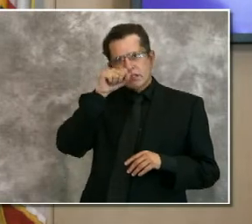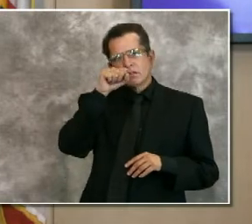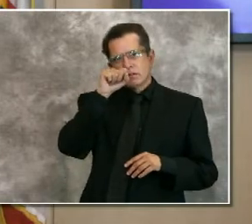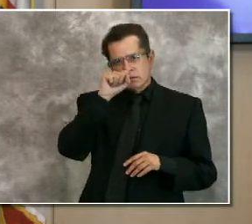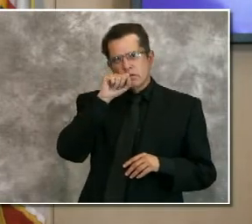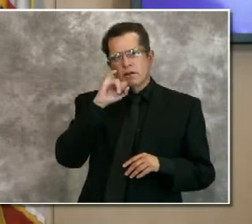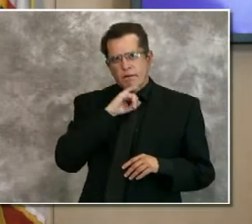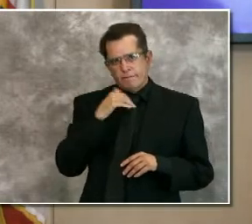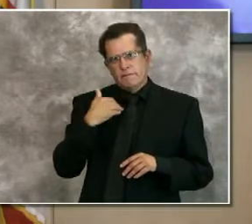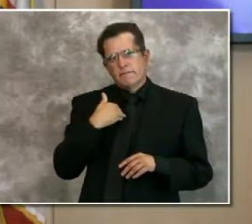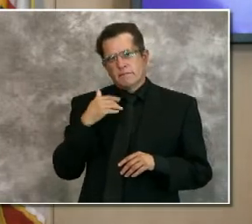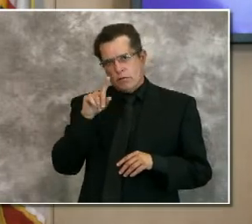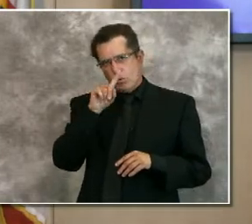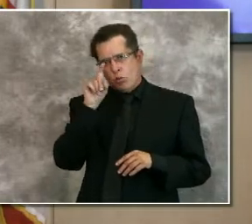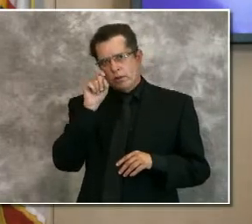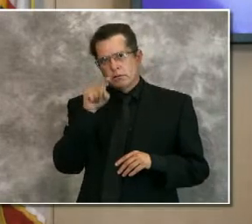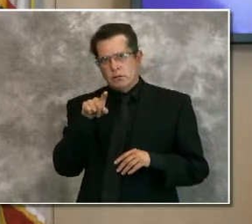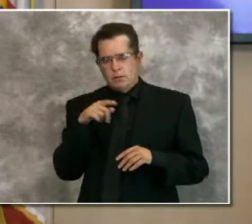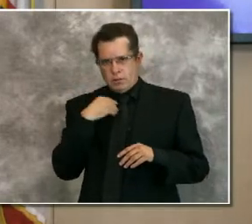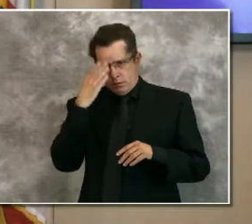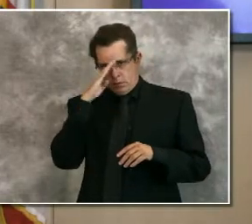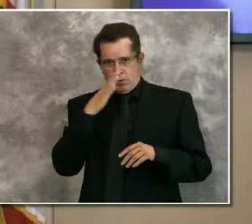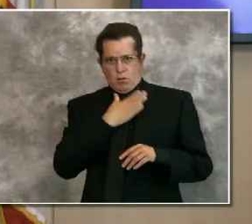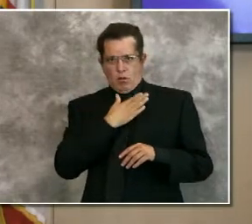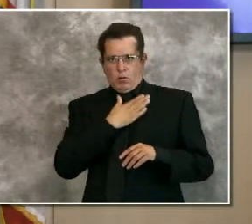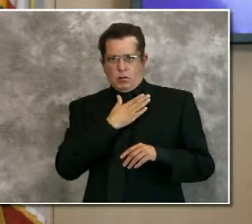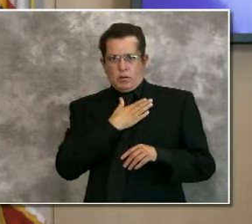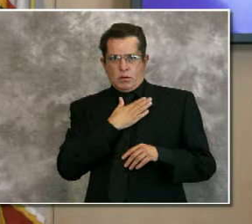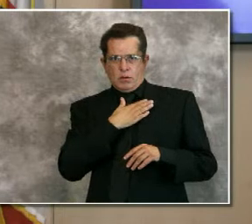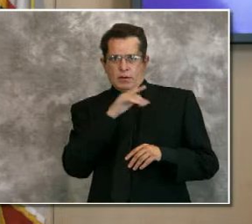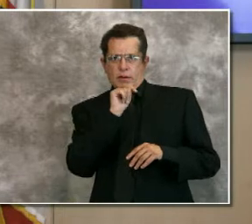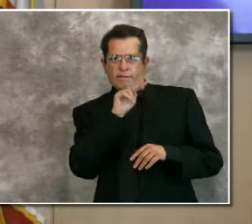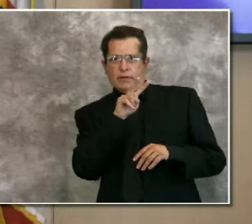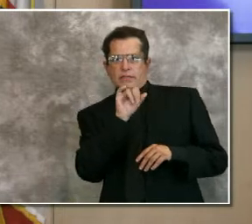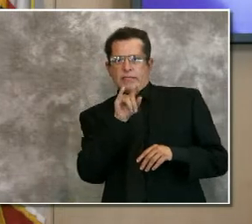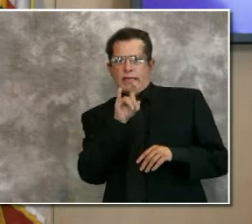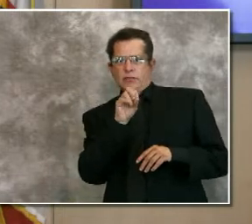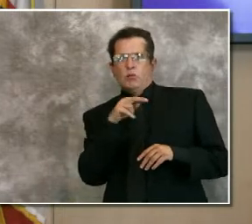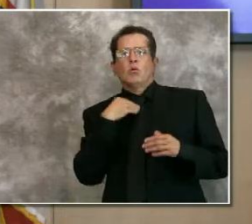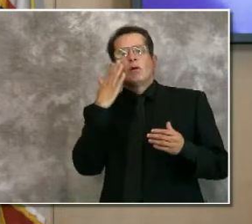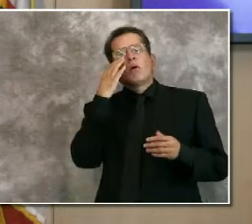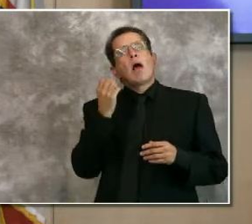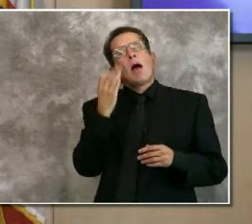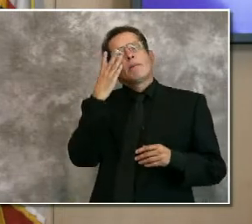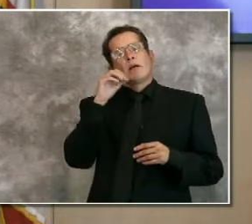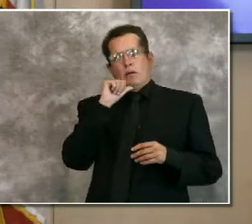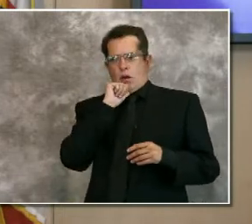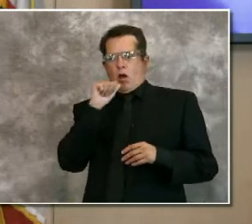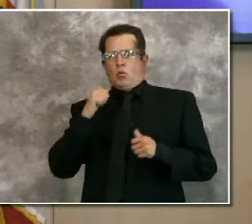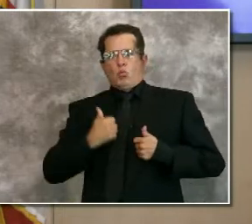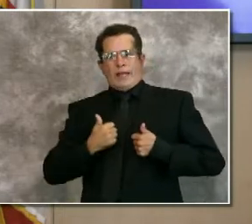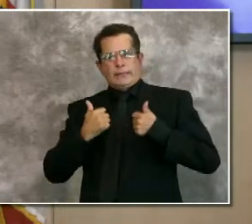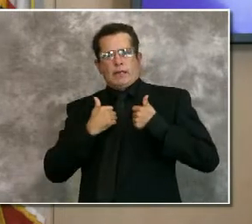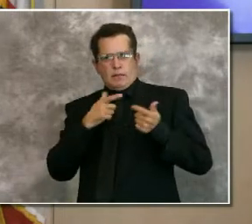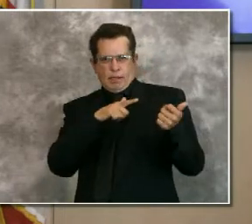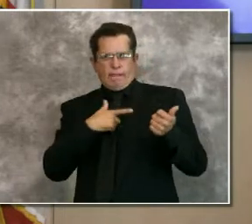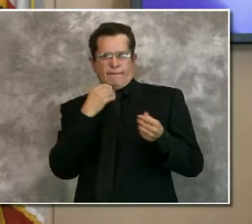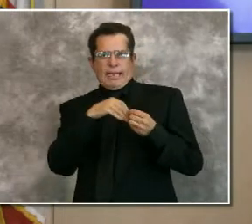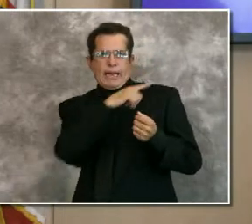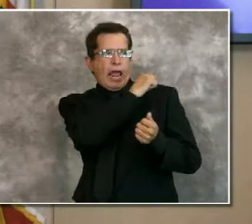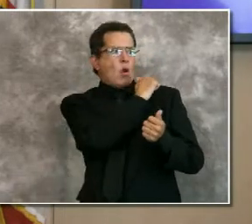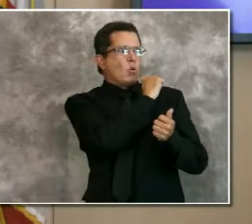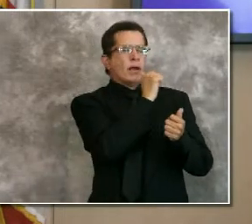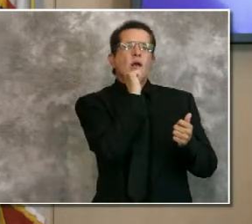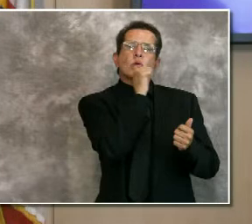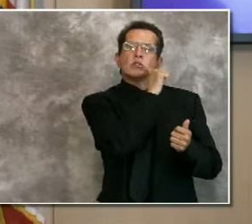of the previous question, I'm sure our station and others would be very interested in the number of non-resident cases and Arizona cases. So if you guys